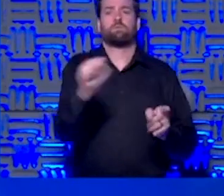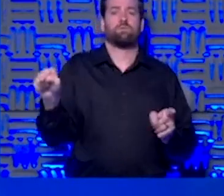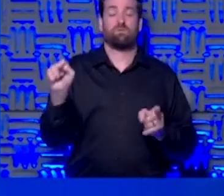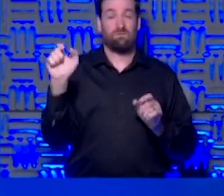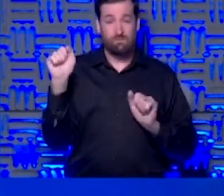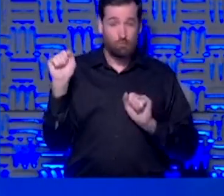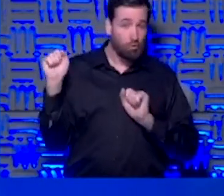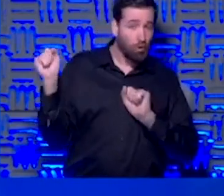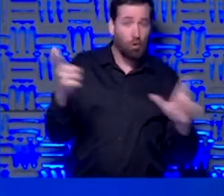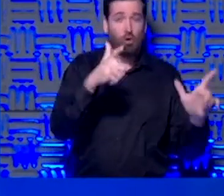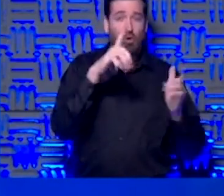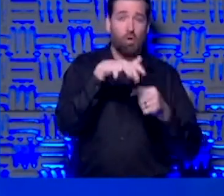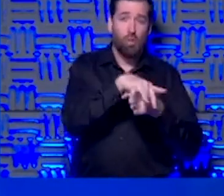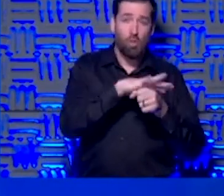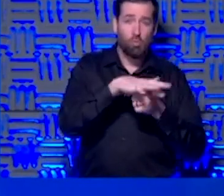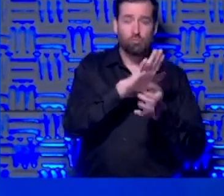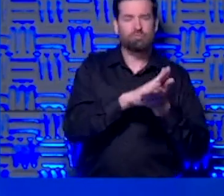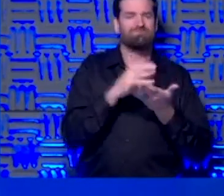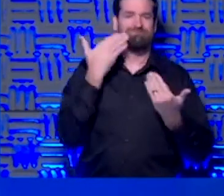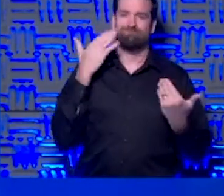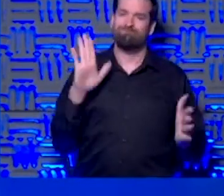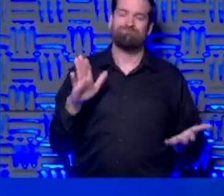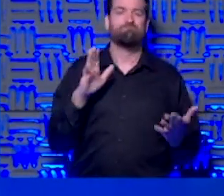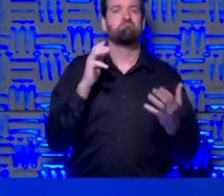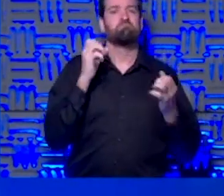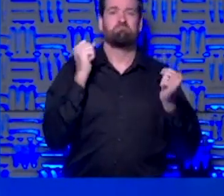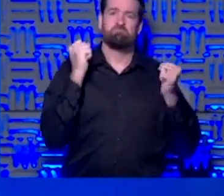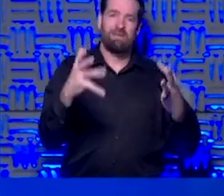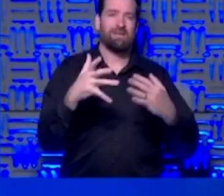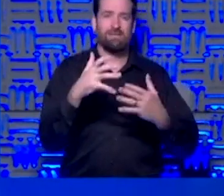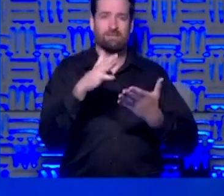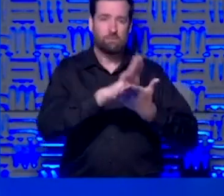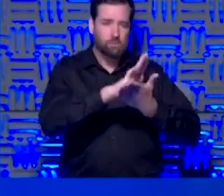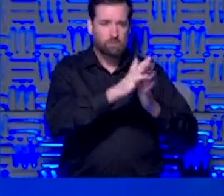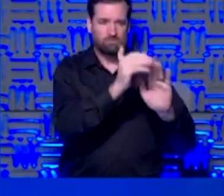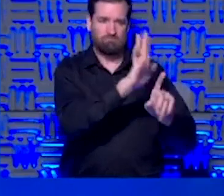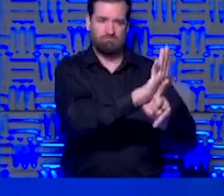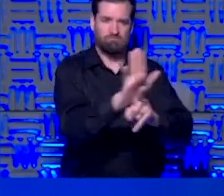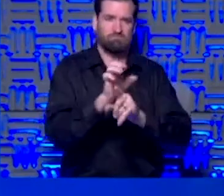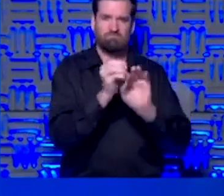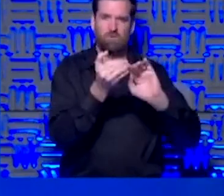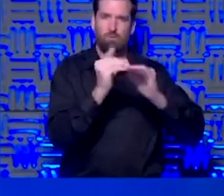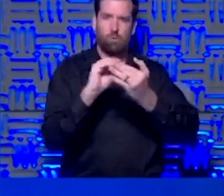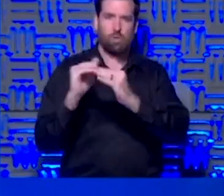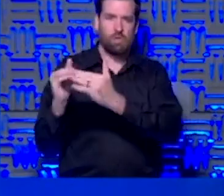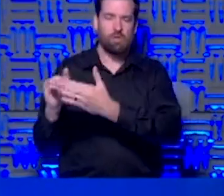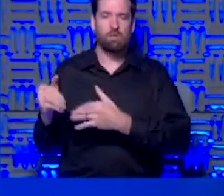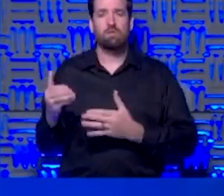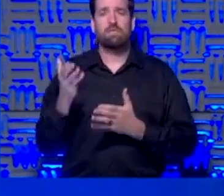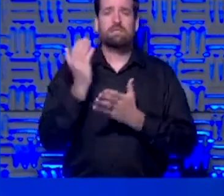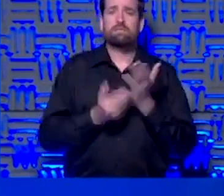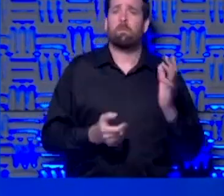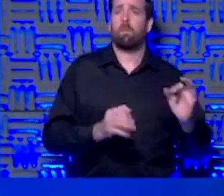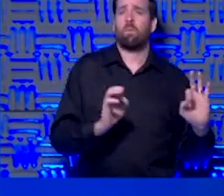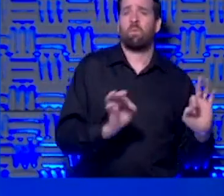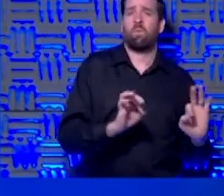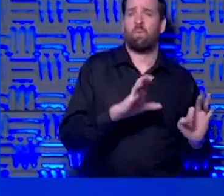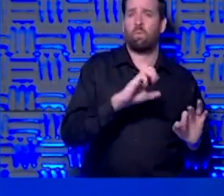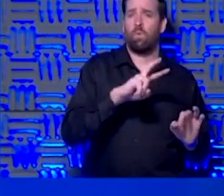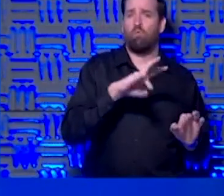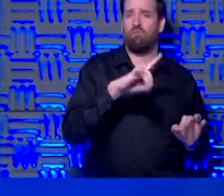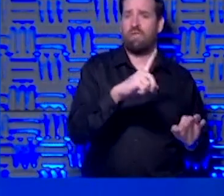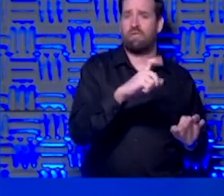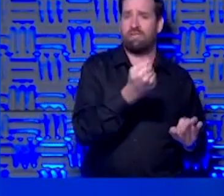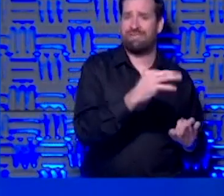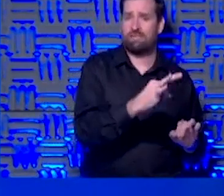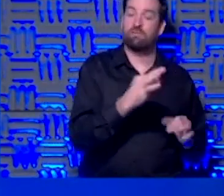every single local Right. school, and I know in Kansas most of those decisions are left up to the local community, because some communities have very little COVID-19 and some have a whole lot,